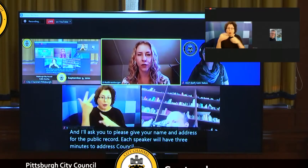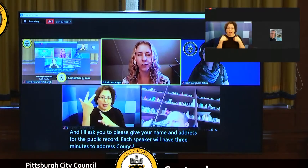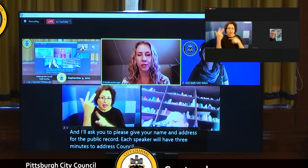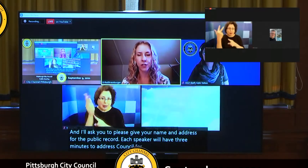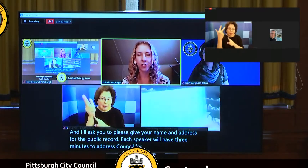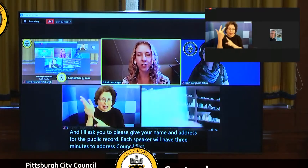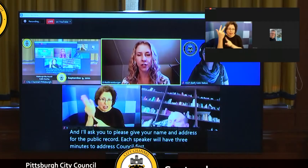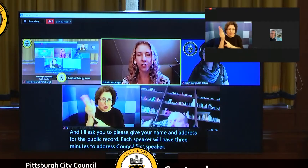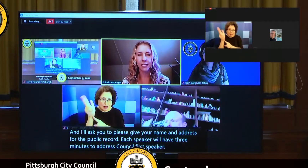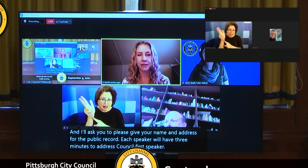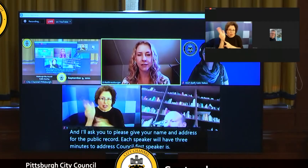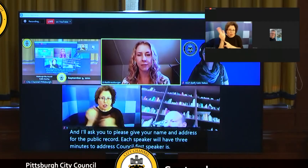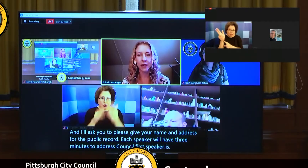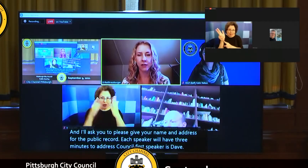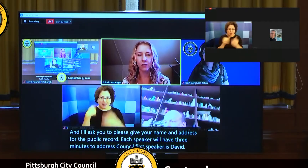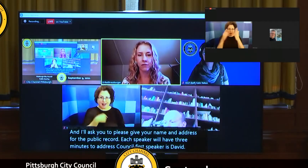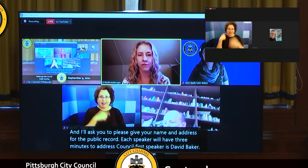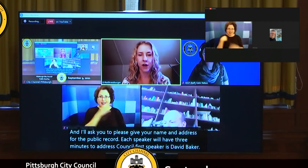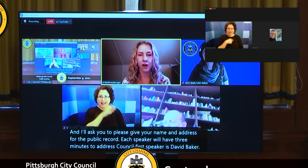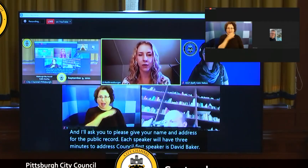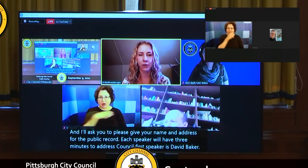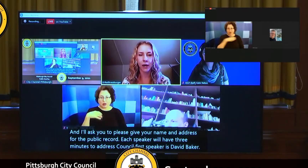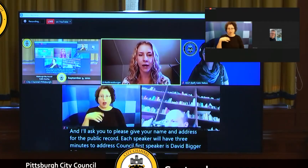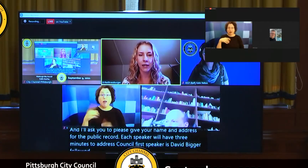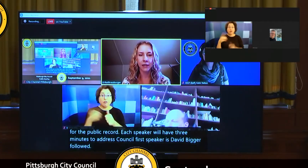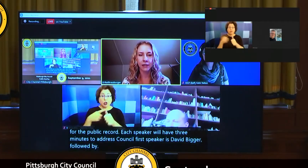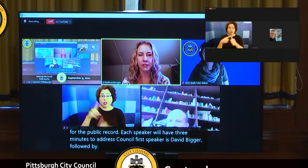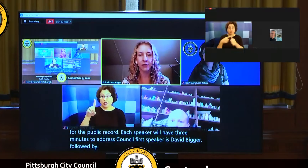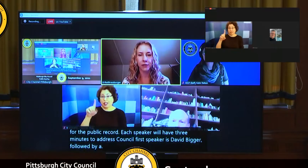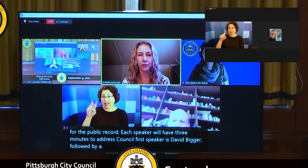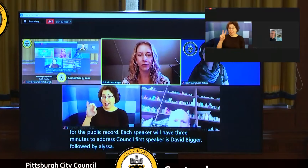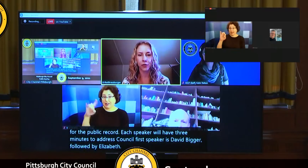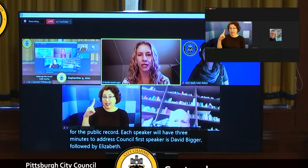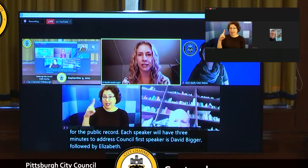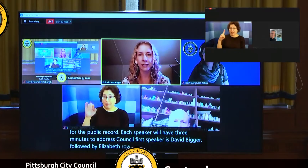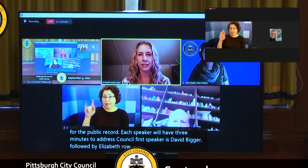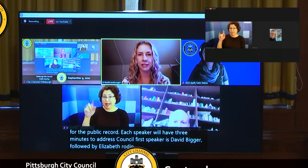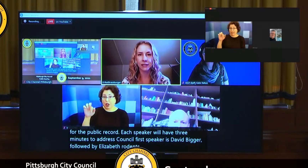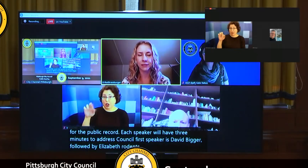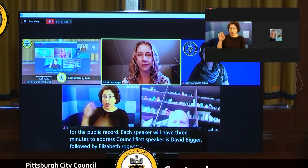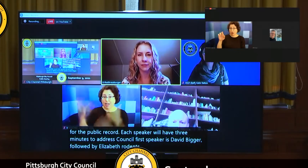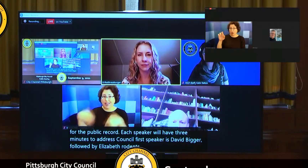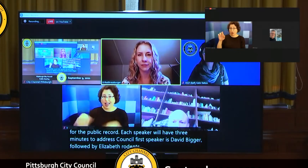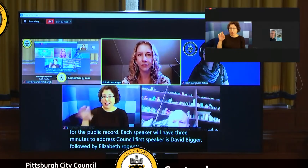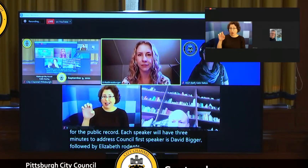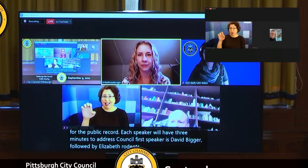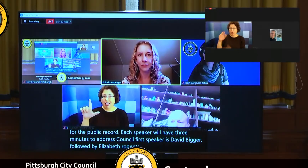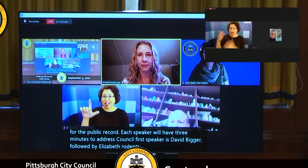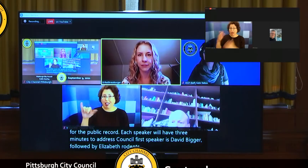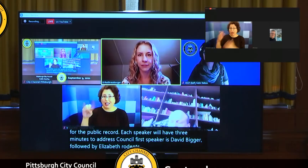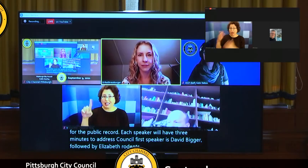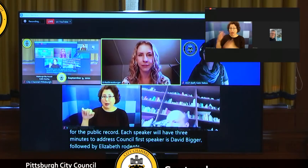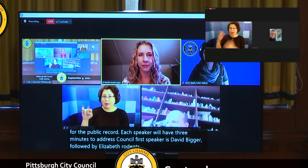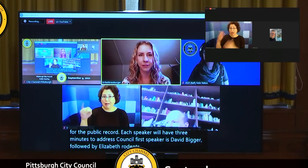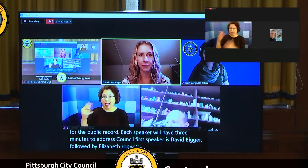First speaker is David Baker, followed by Elizabeth Rodens.